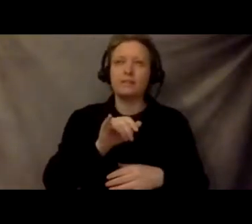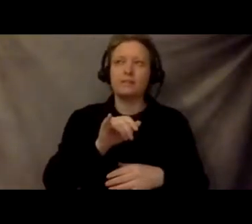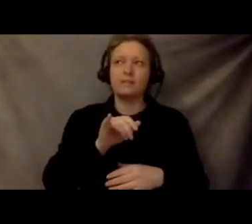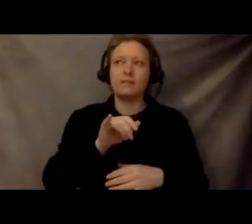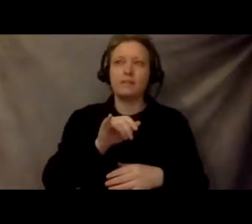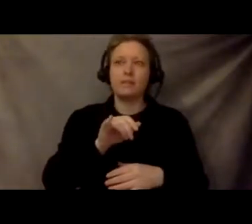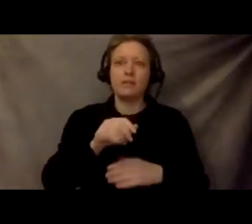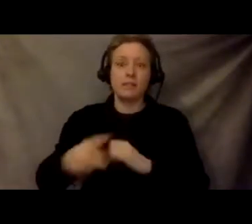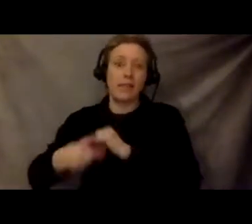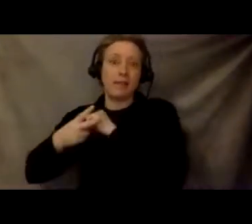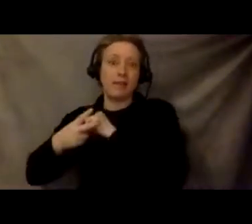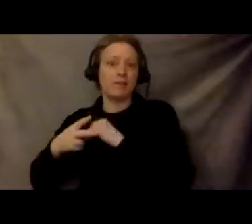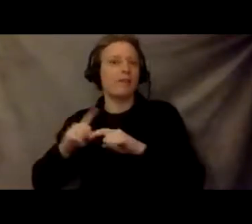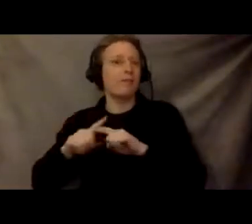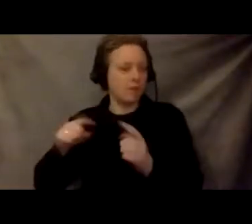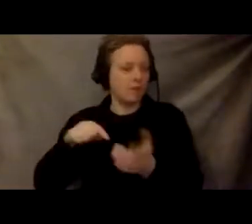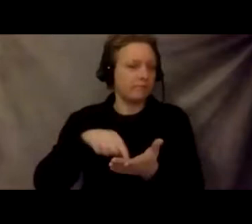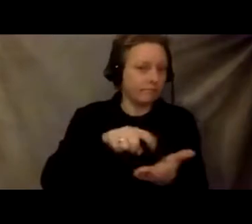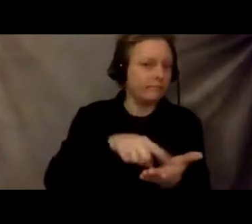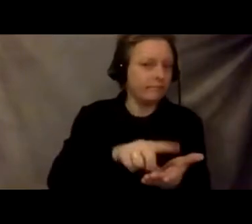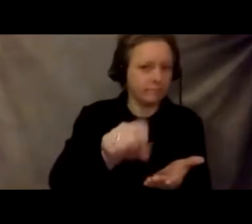that. I mean, it starts with